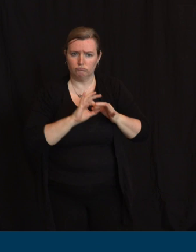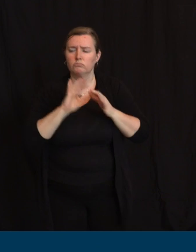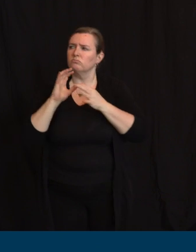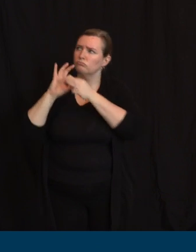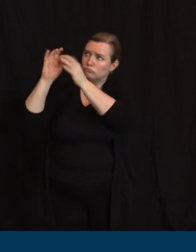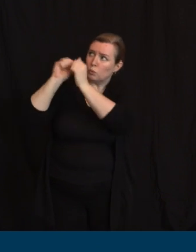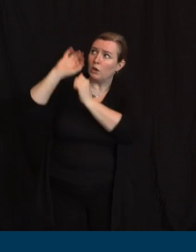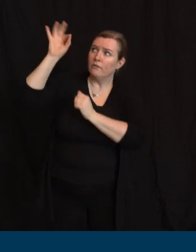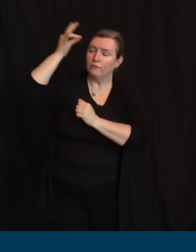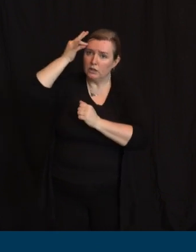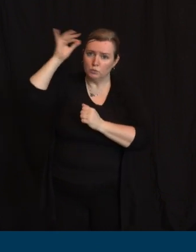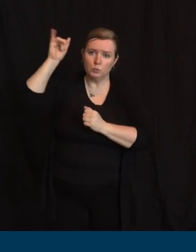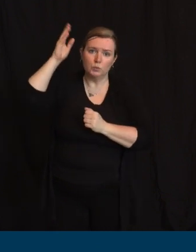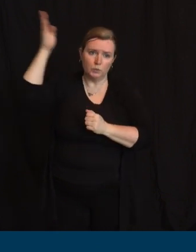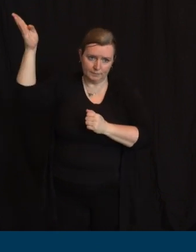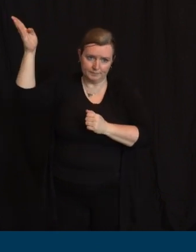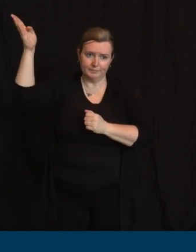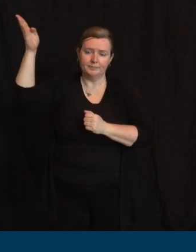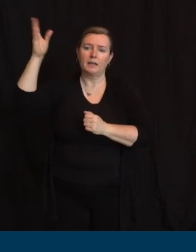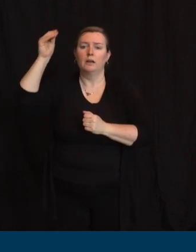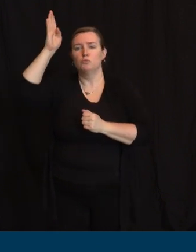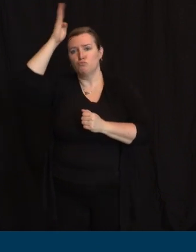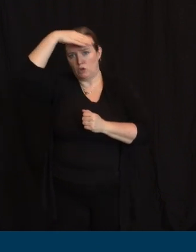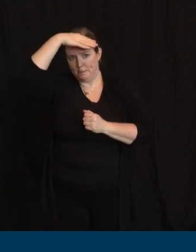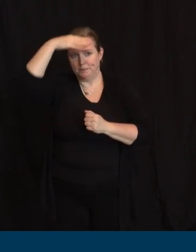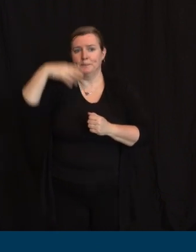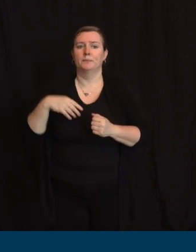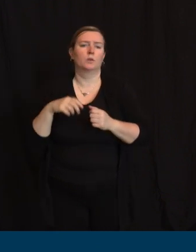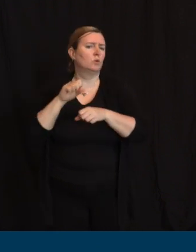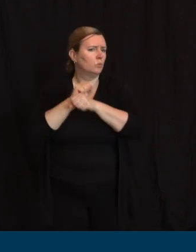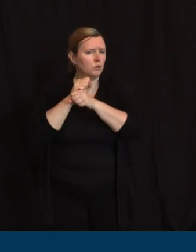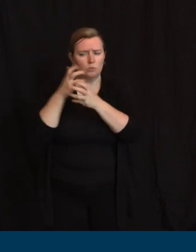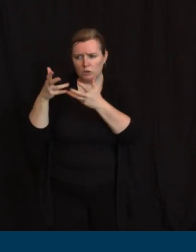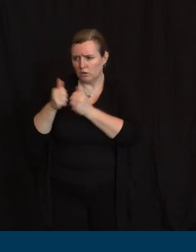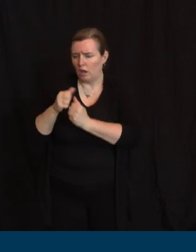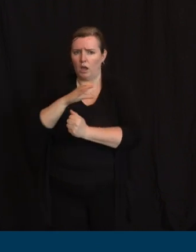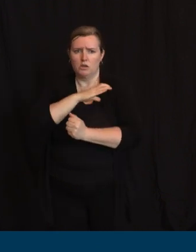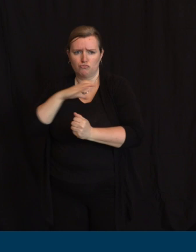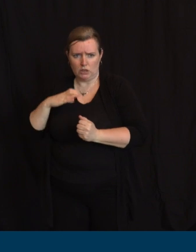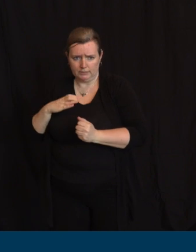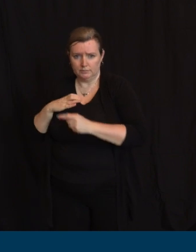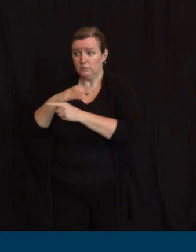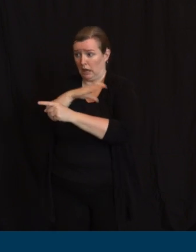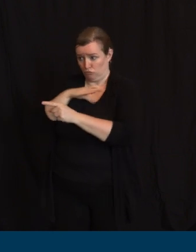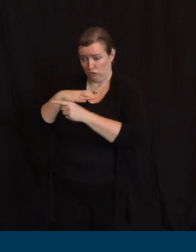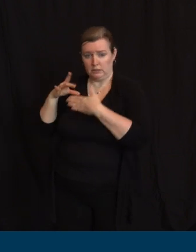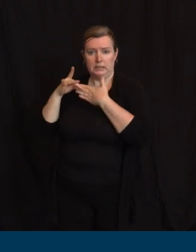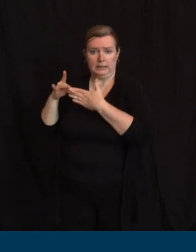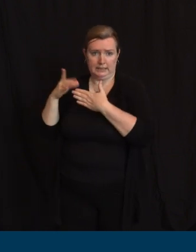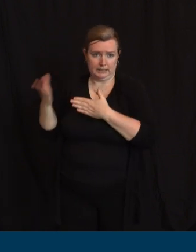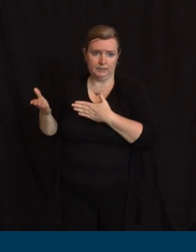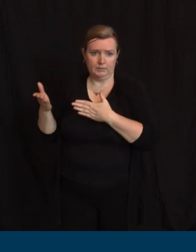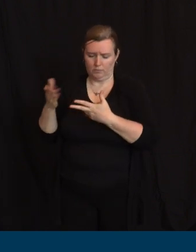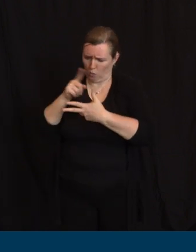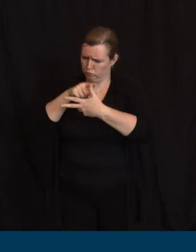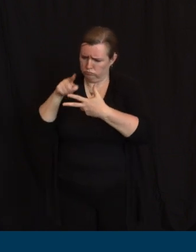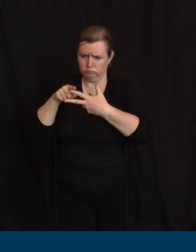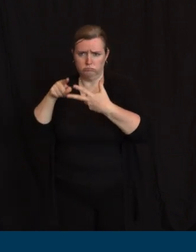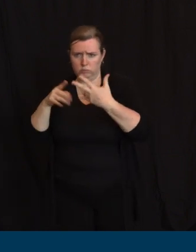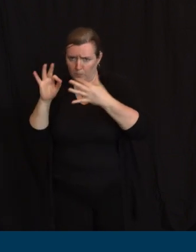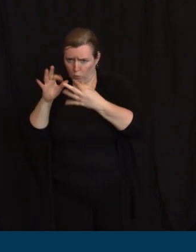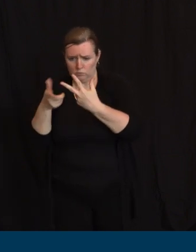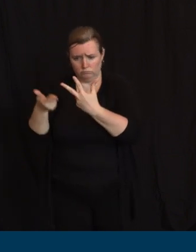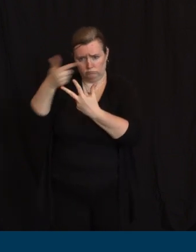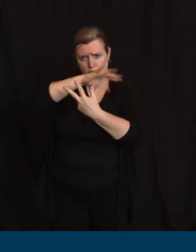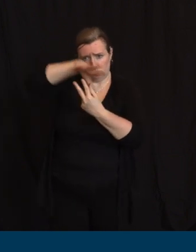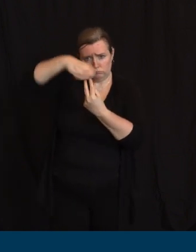administration. Clearly working with members of Congress and leadership there. It is all of the above. It's not one versus the other. It's not one instead of